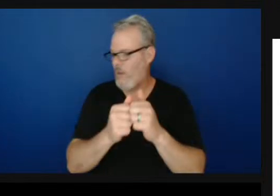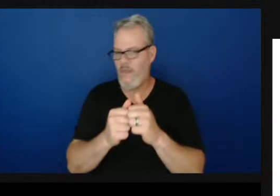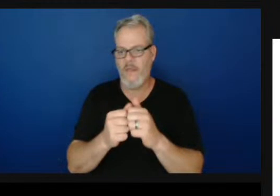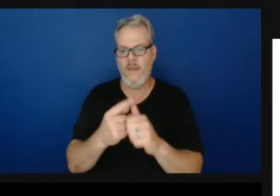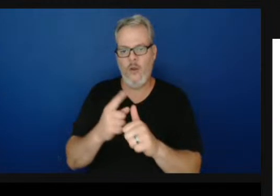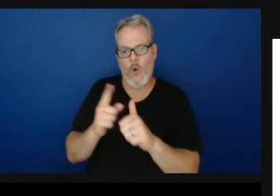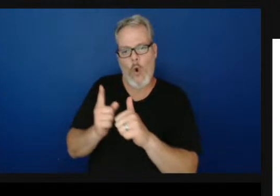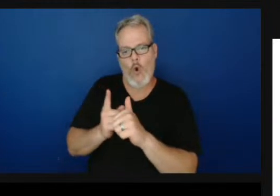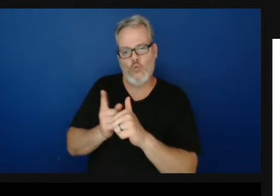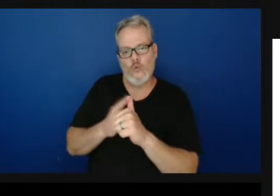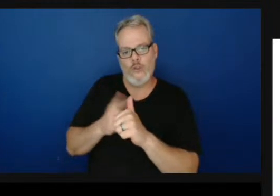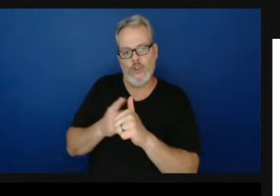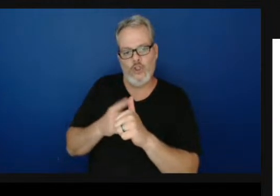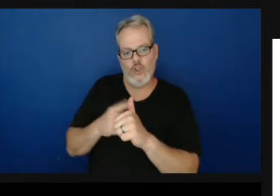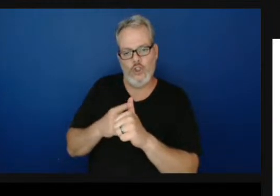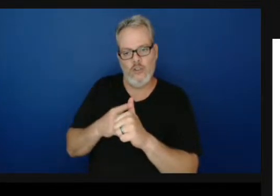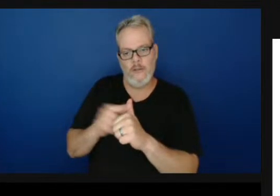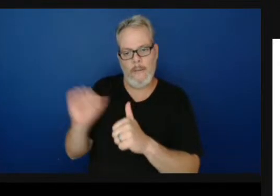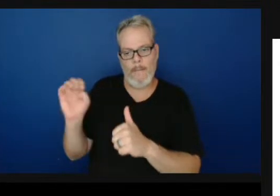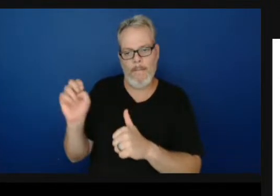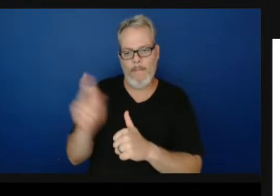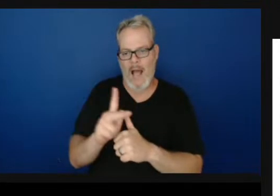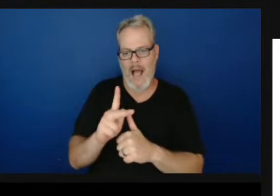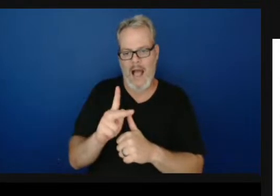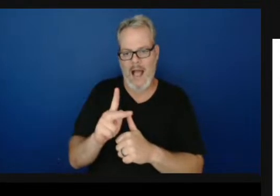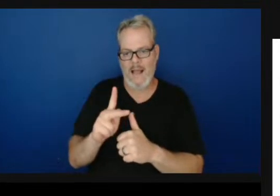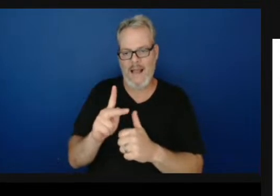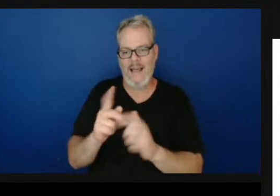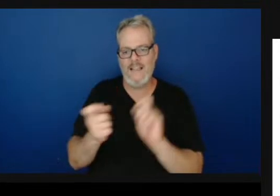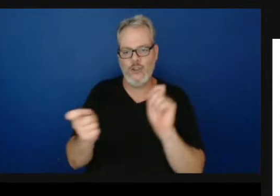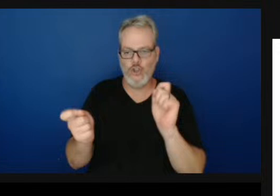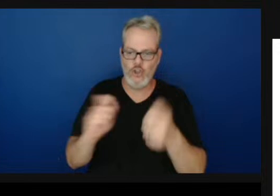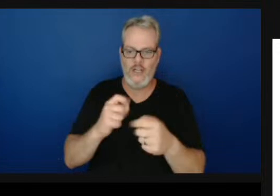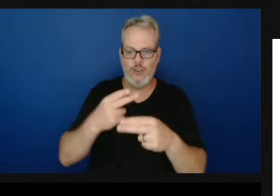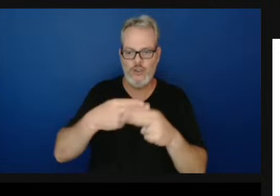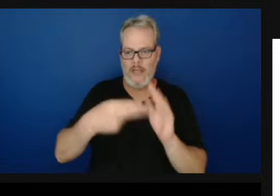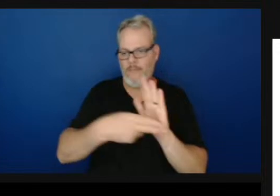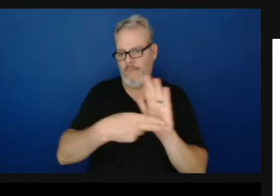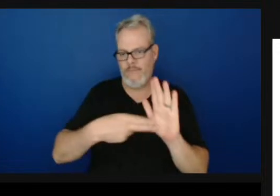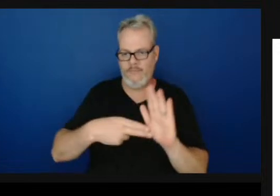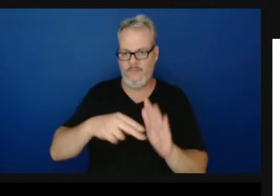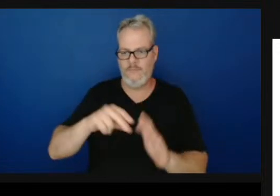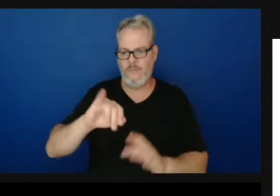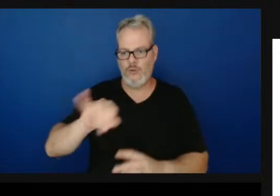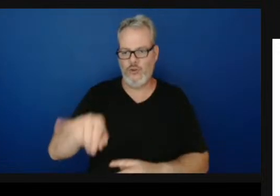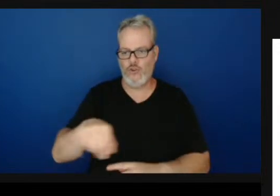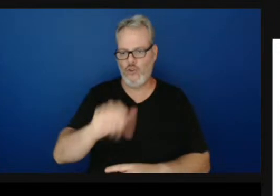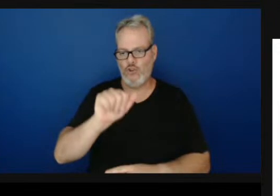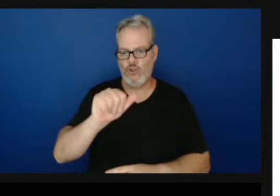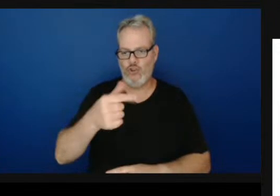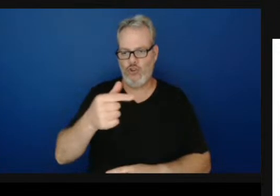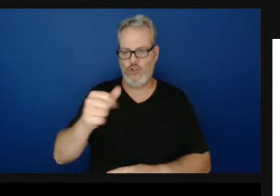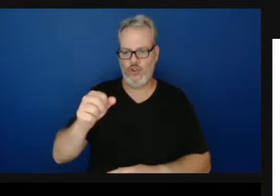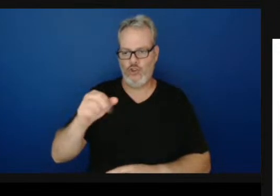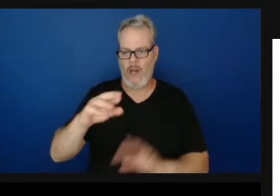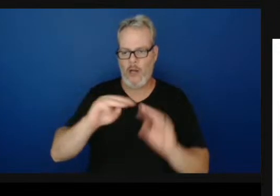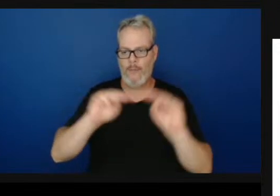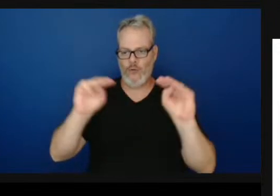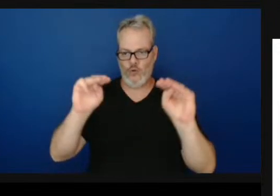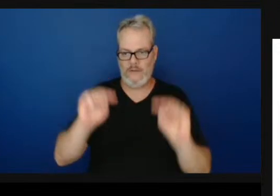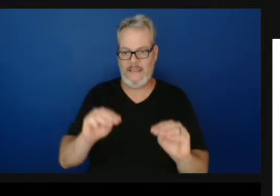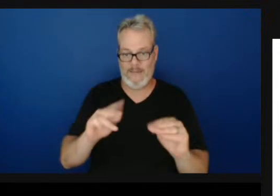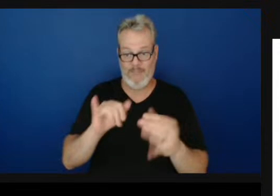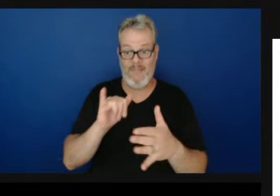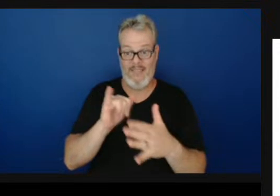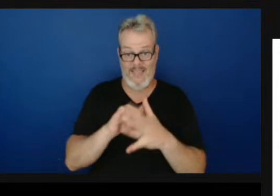building returned to the park and converted to the Jagger Museum. So if you've been to the national park and been in the museum, that